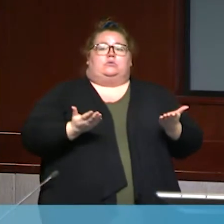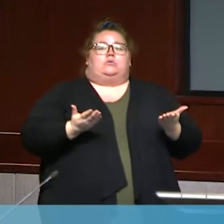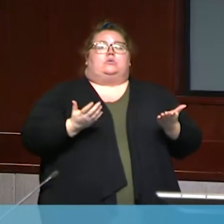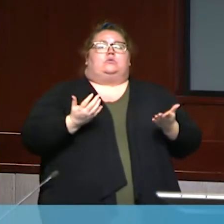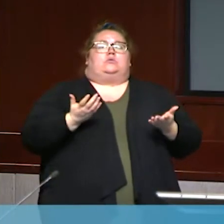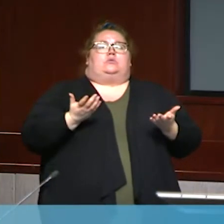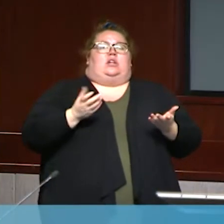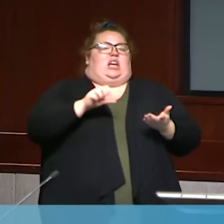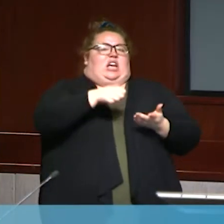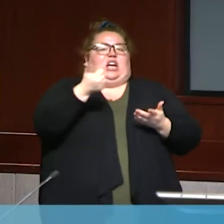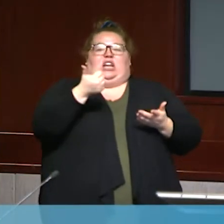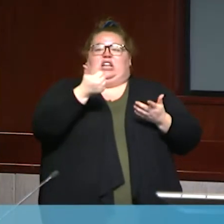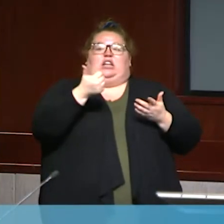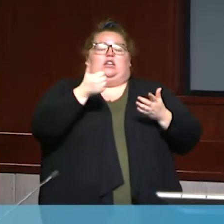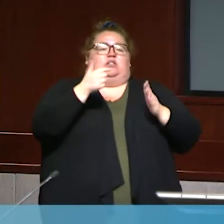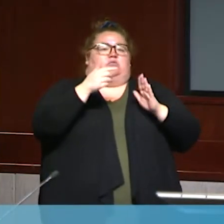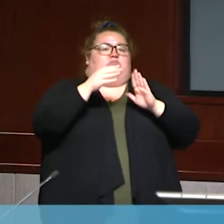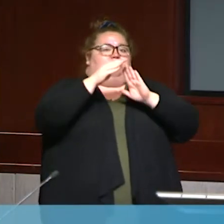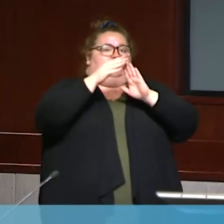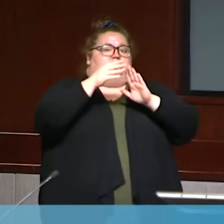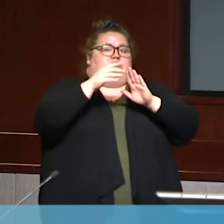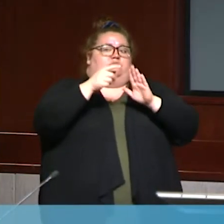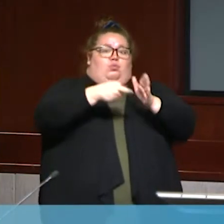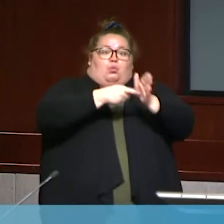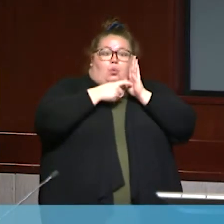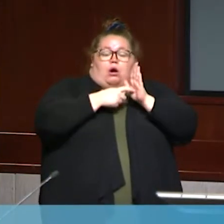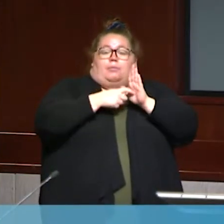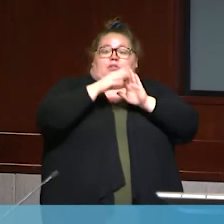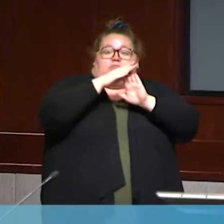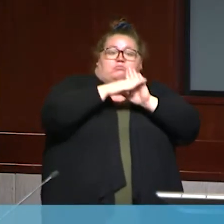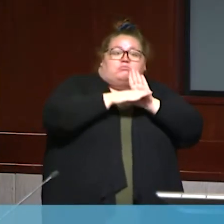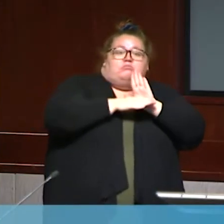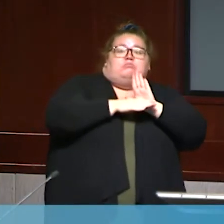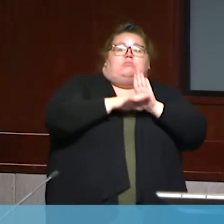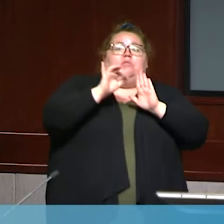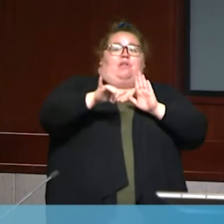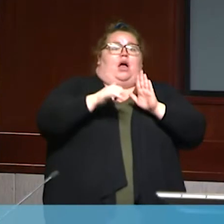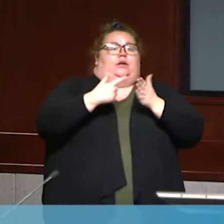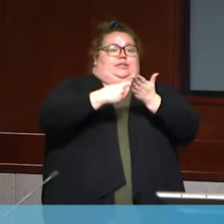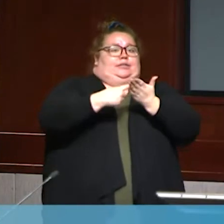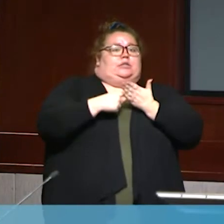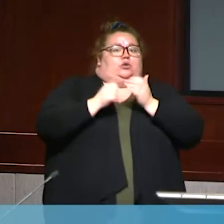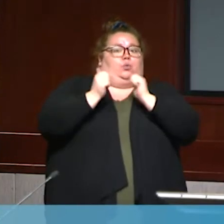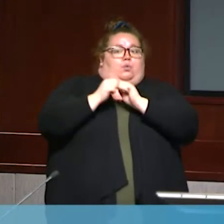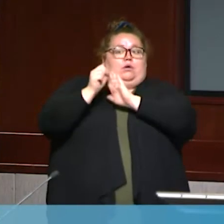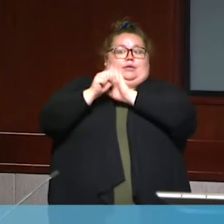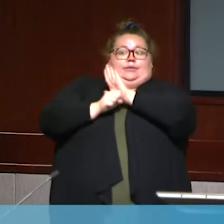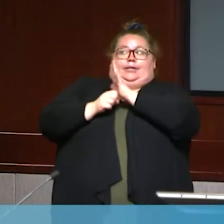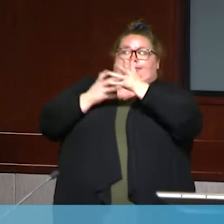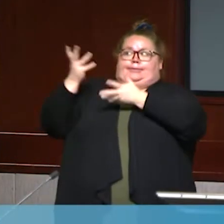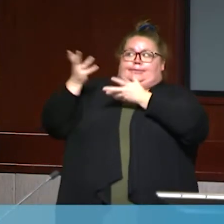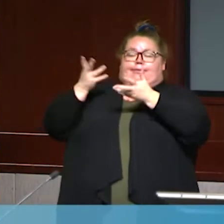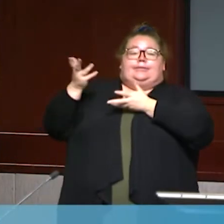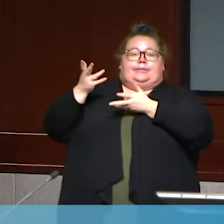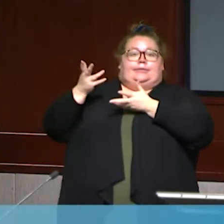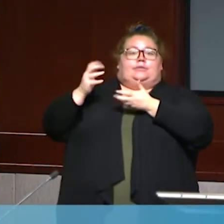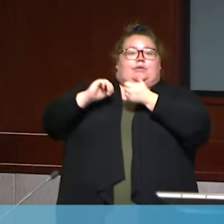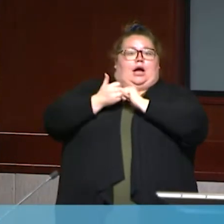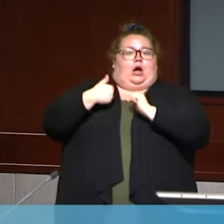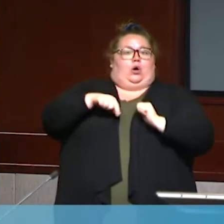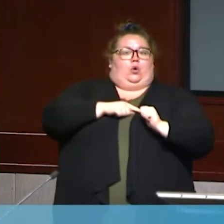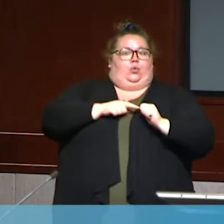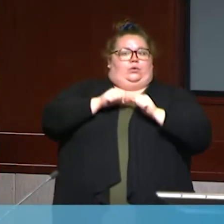these criteria under control. And so that's what this targeted engagement and discussion is about. And really, we won't